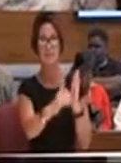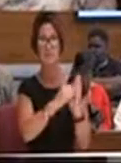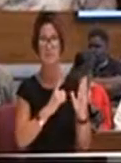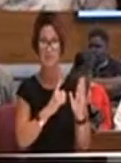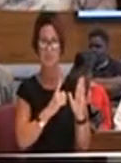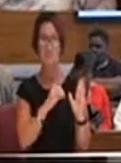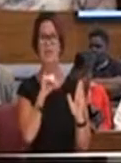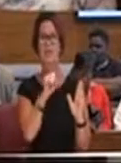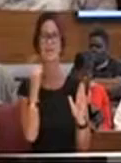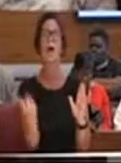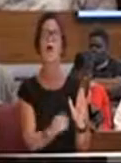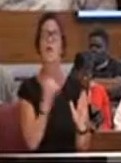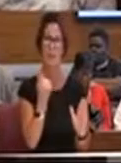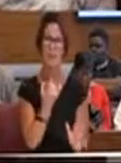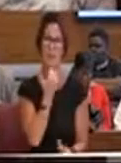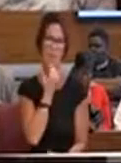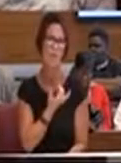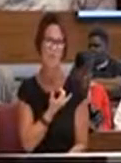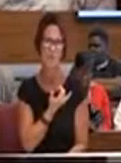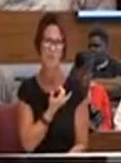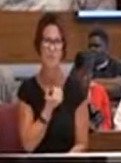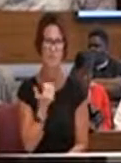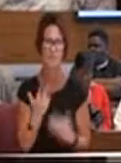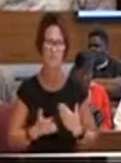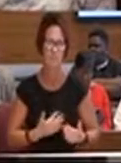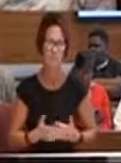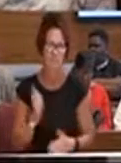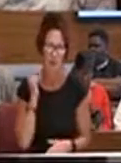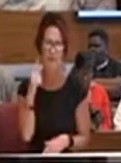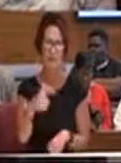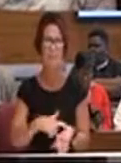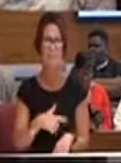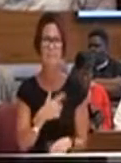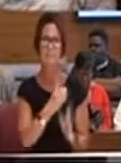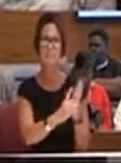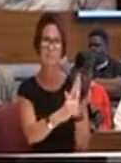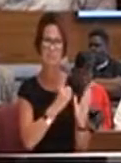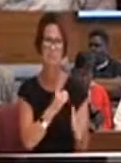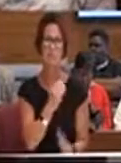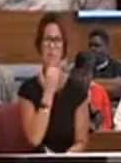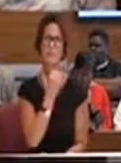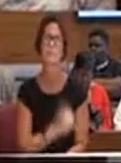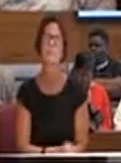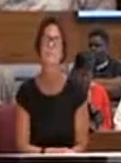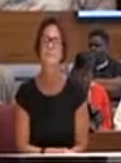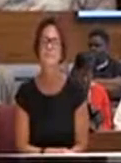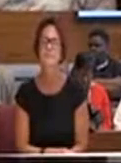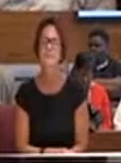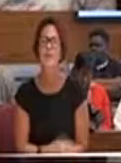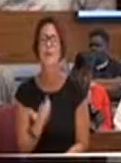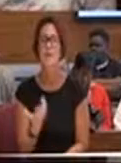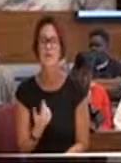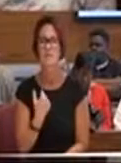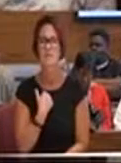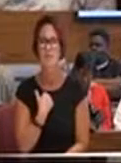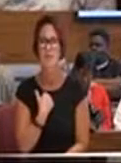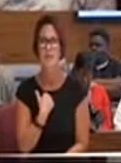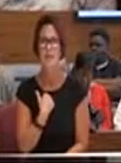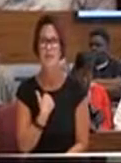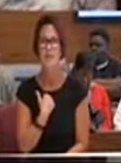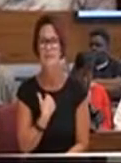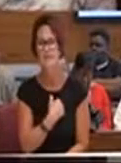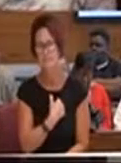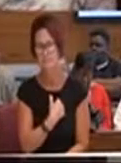wrong. It's always wrong. It's always wrong. So we went down the road on this journey,